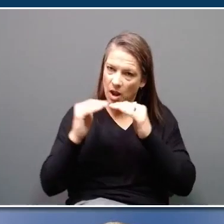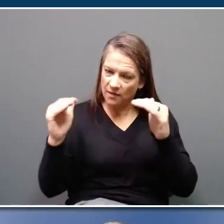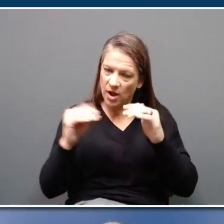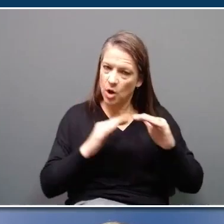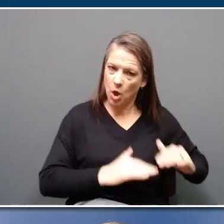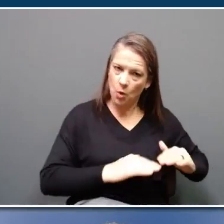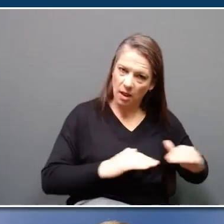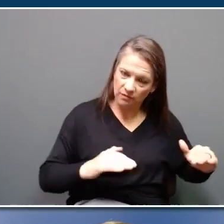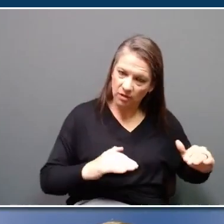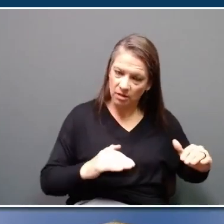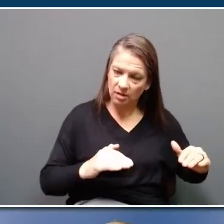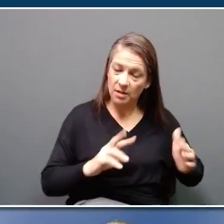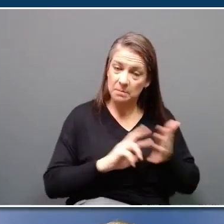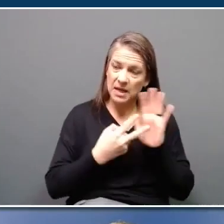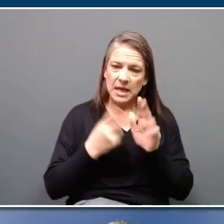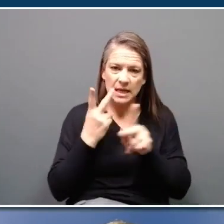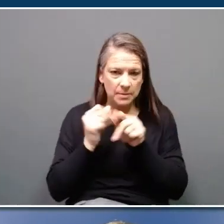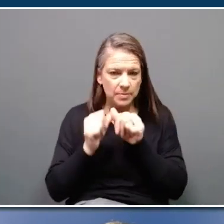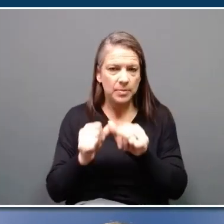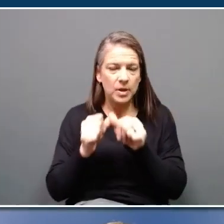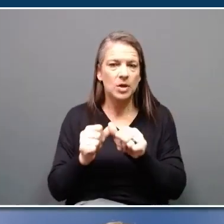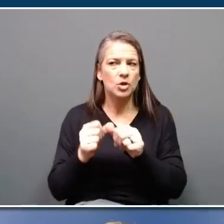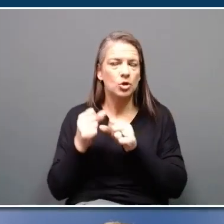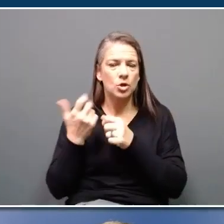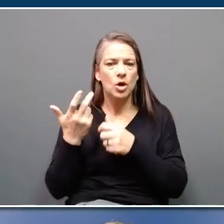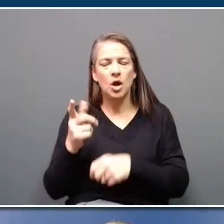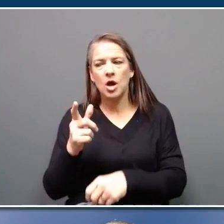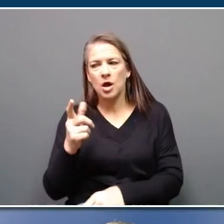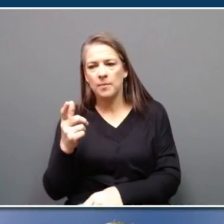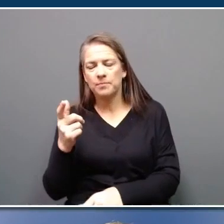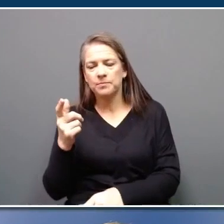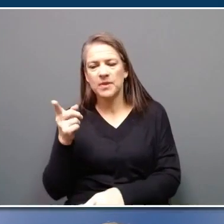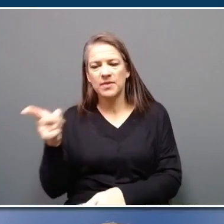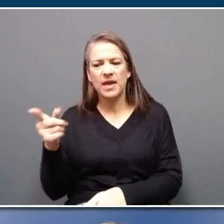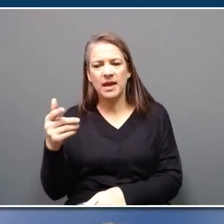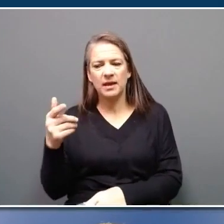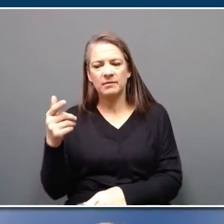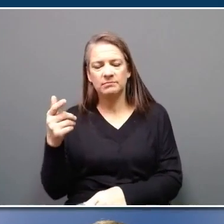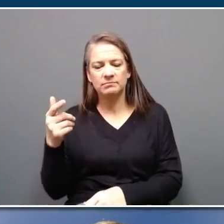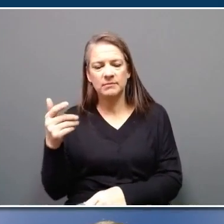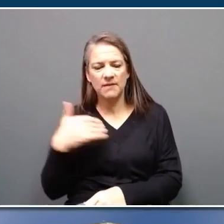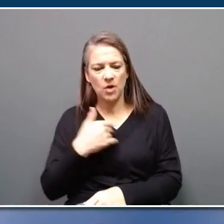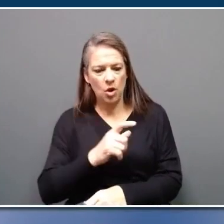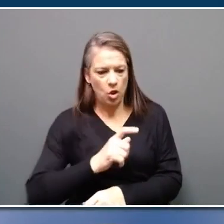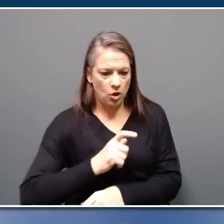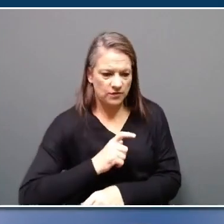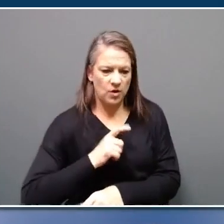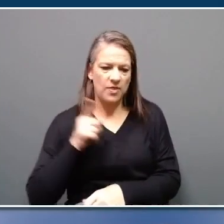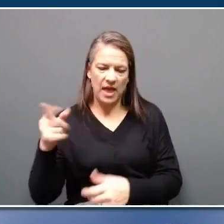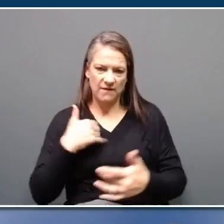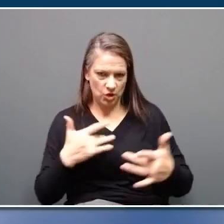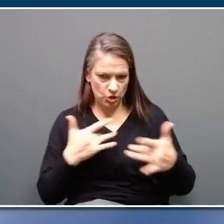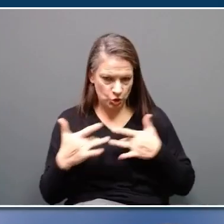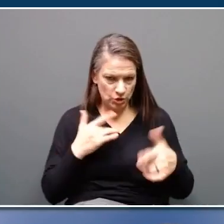mean is continued longer drives for law enforcement, which they have rightfully brought up concerns about.